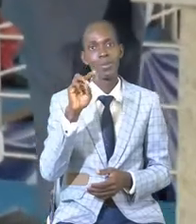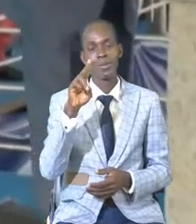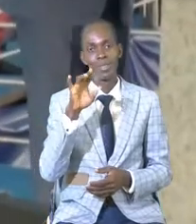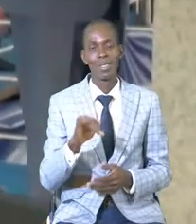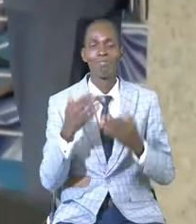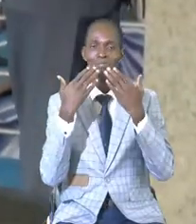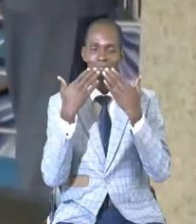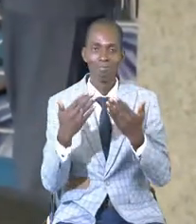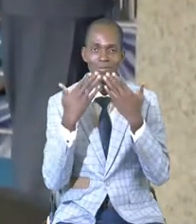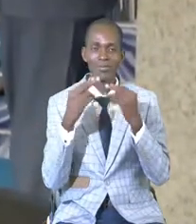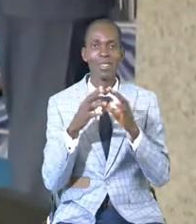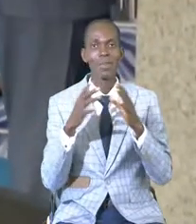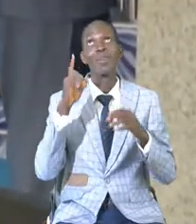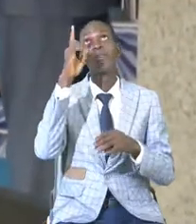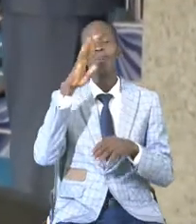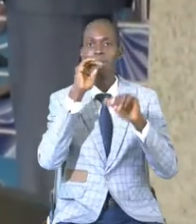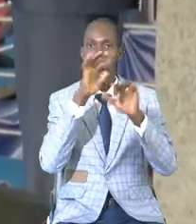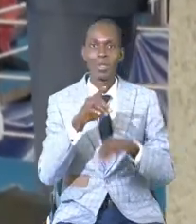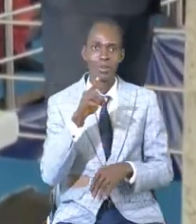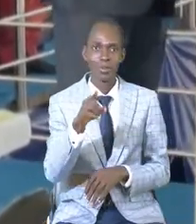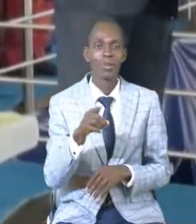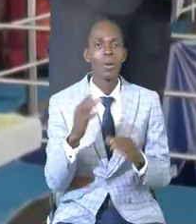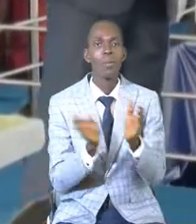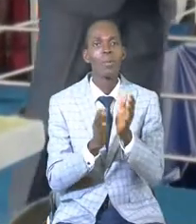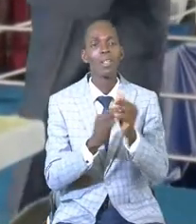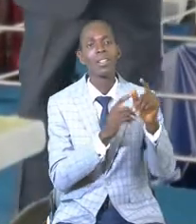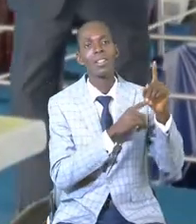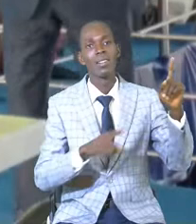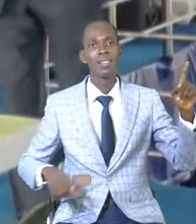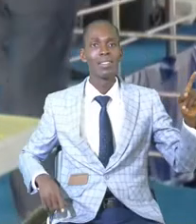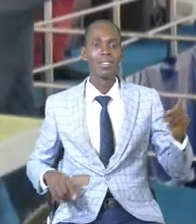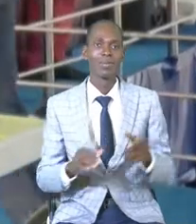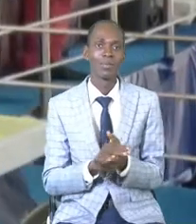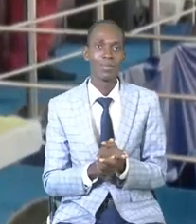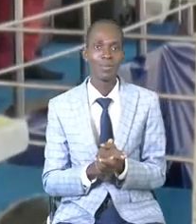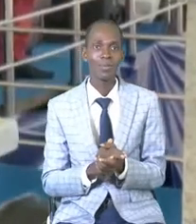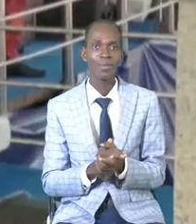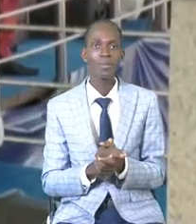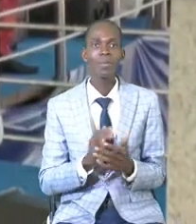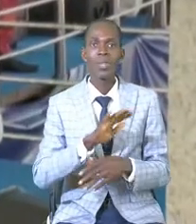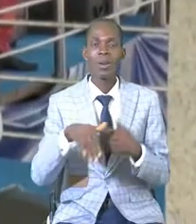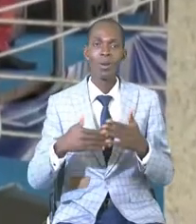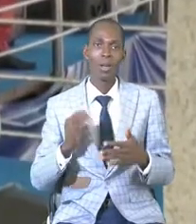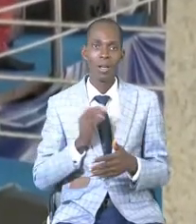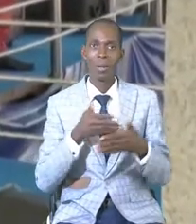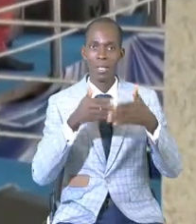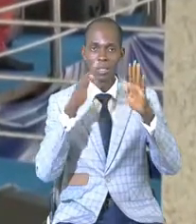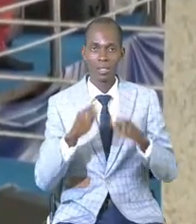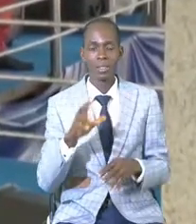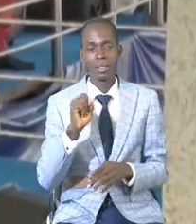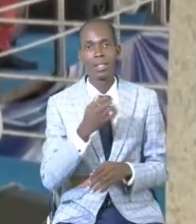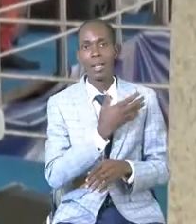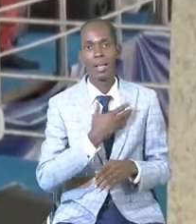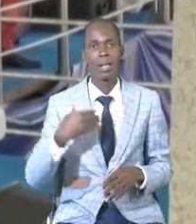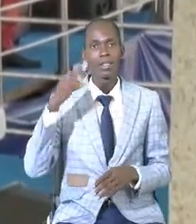you. And God bless you. Praise the Lord. All our leaders and pastors of